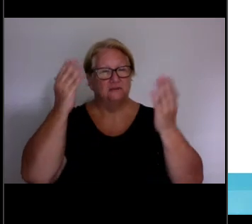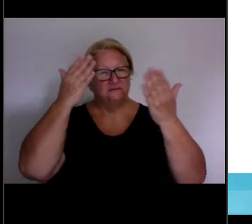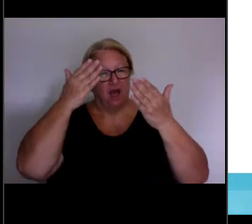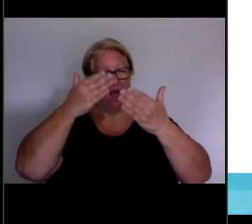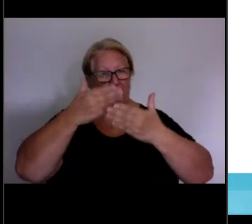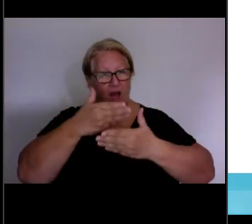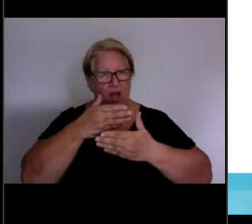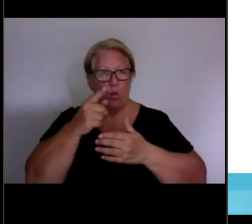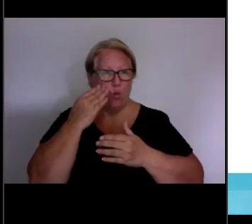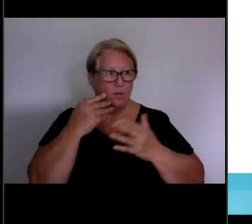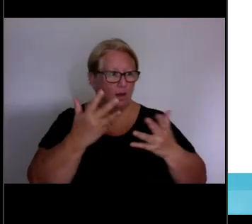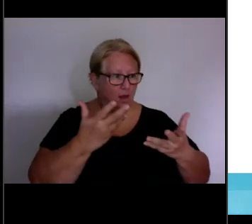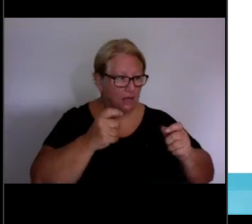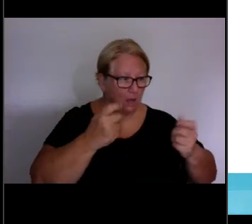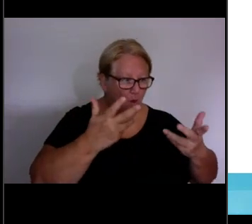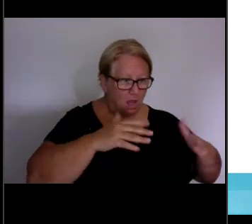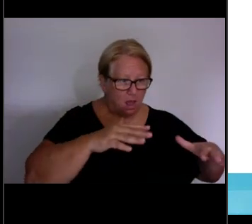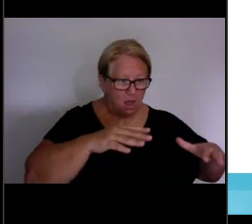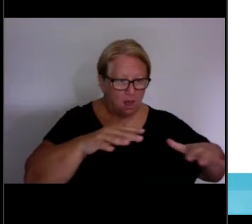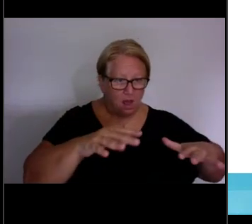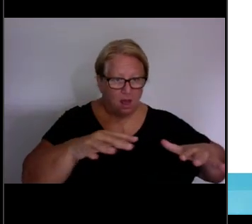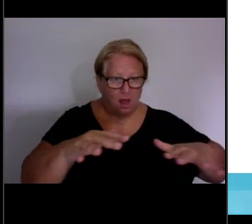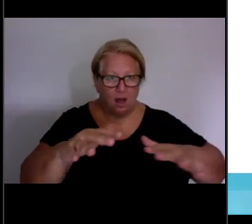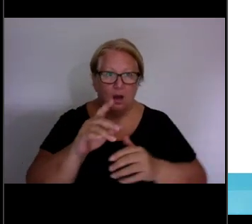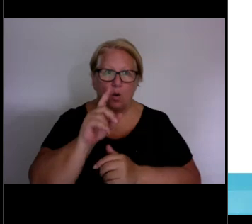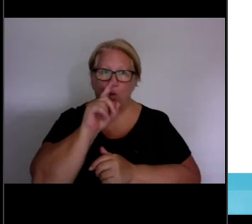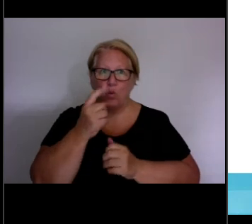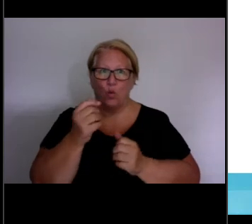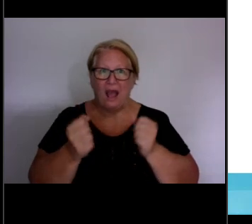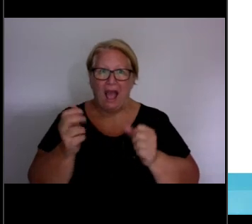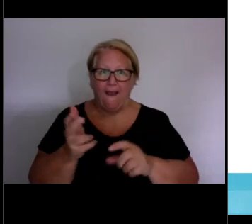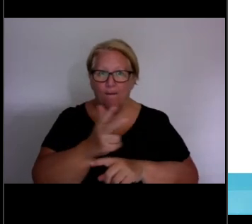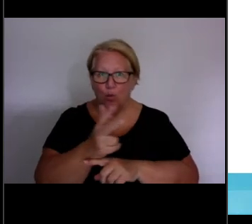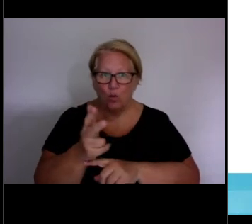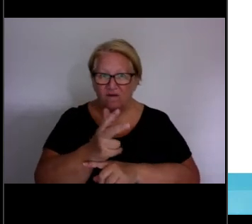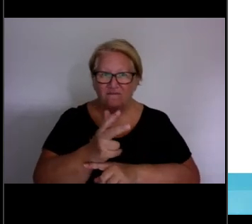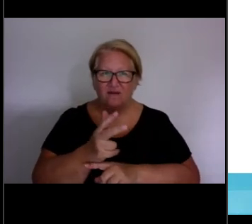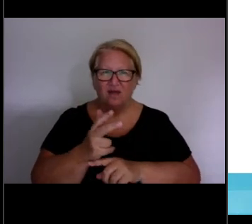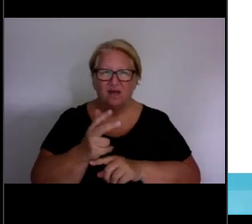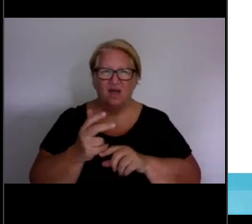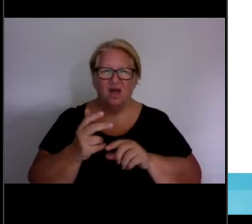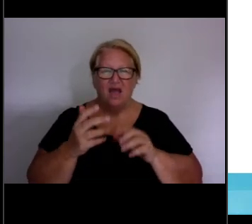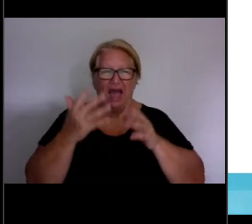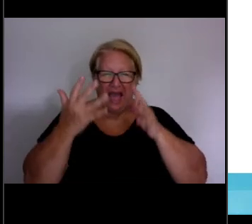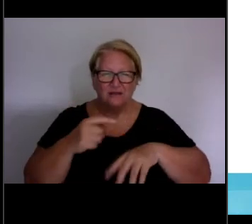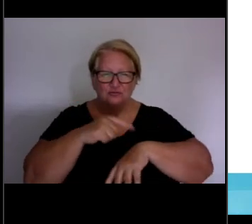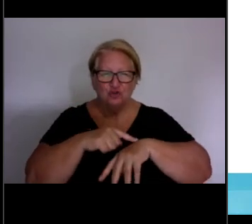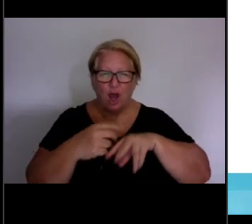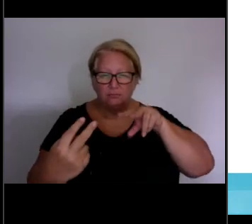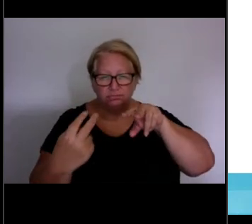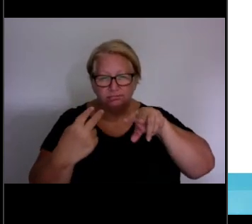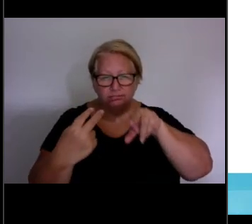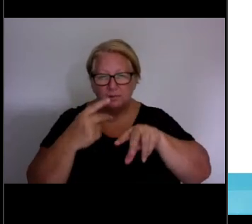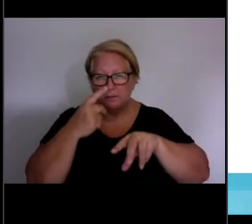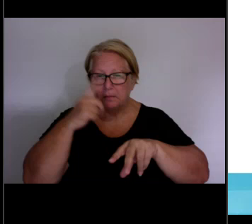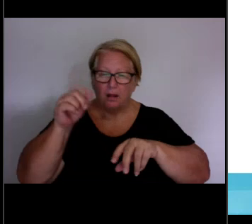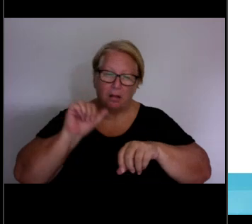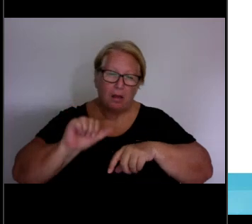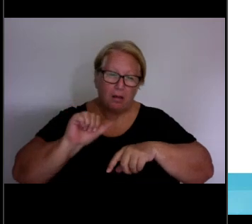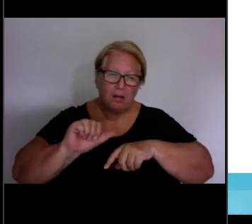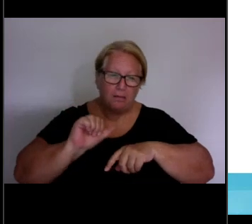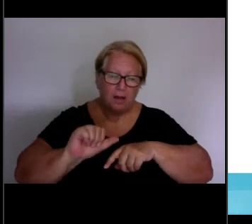couldn't locate the keys. She wasn't able to move the car. It was peak hour traffic, other cars were honking at her, and she described